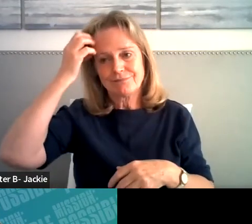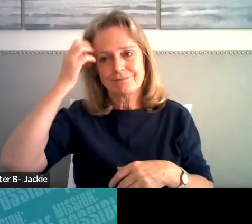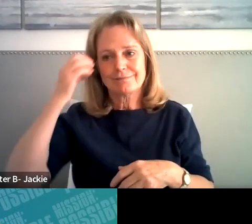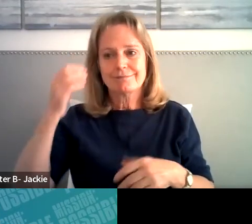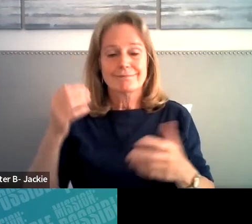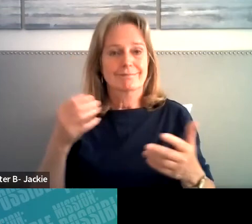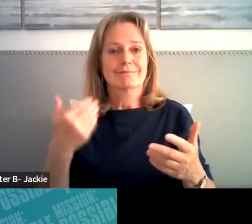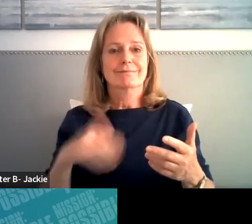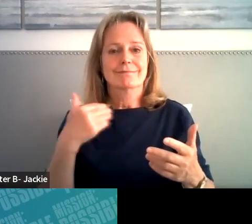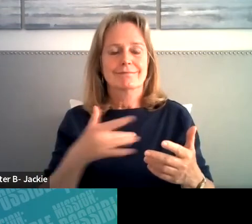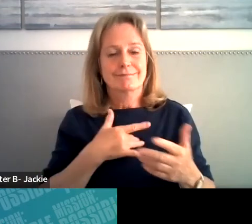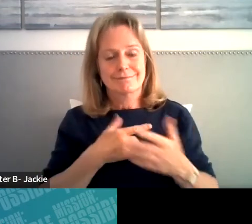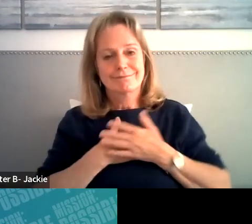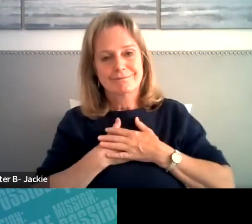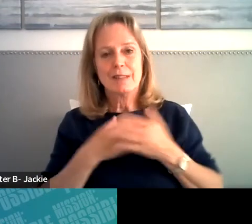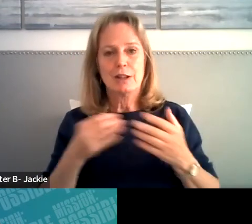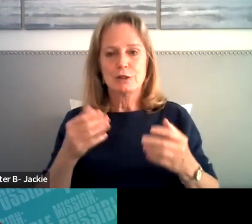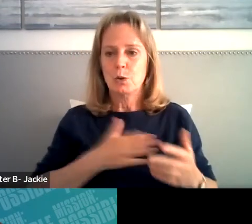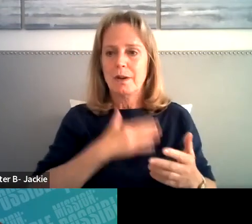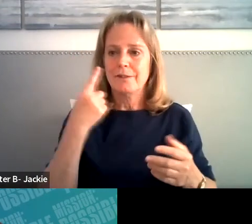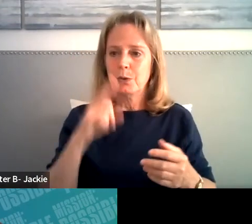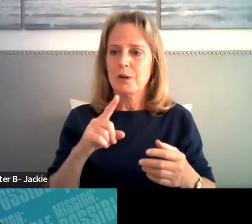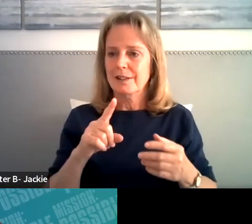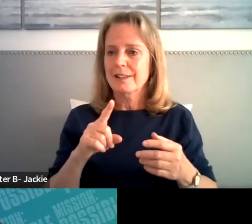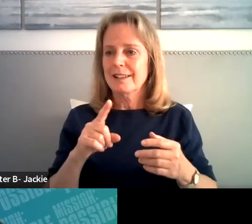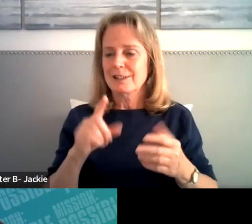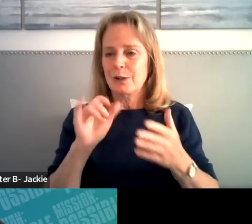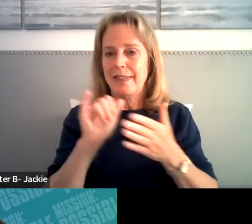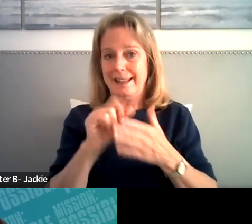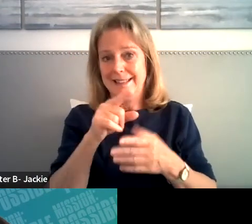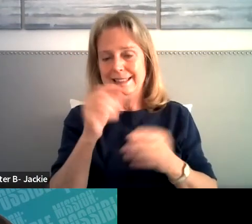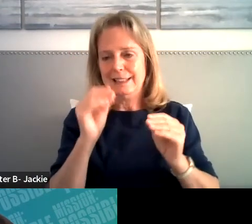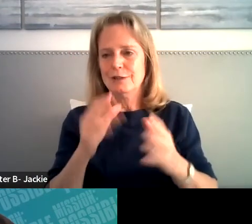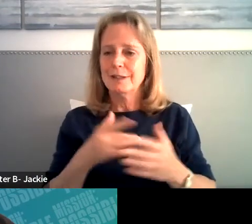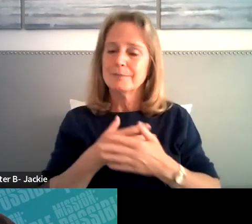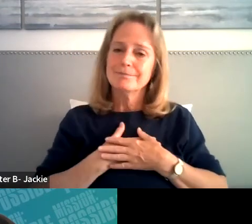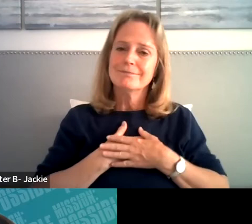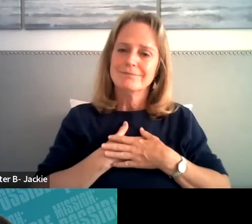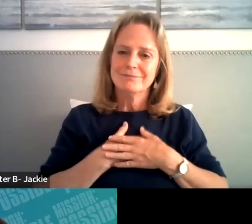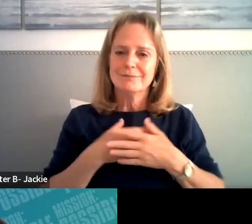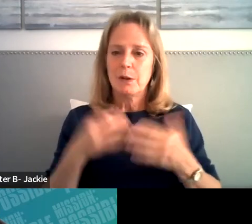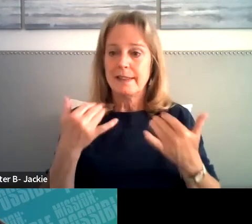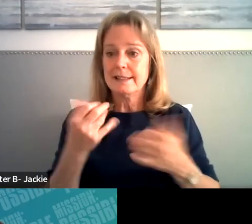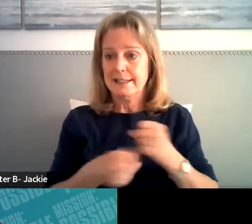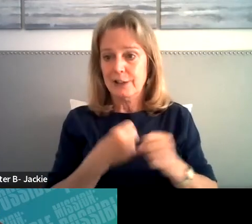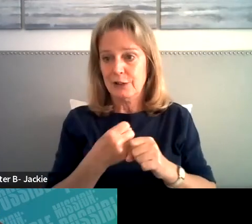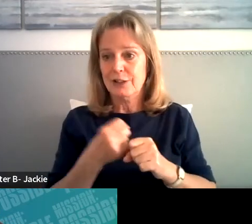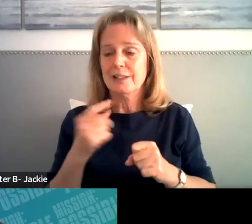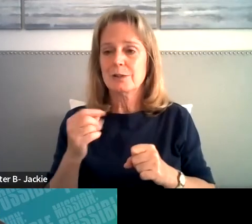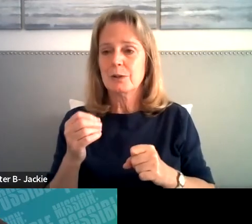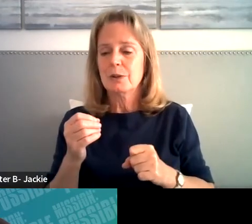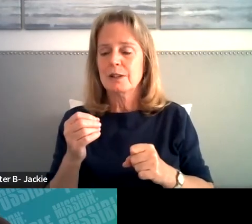lot of joy and of course tears to that teacher. And this year too,